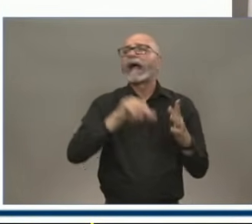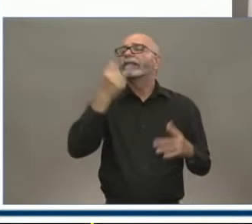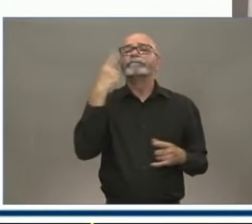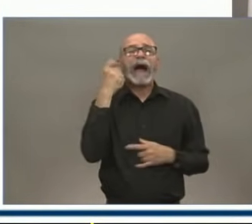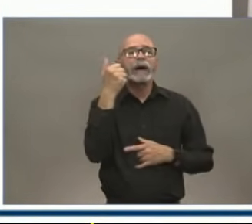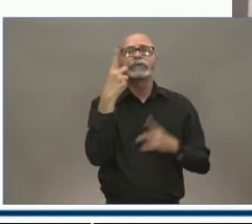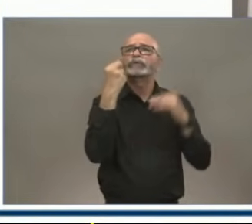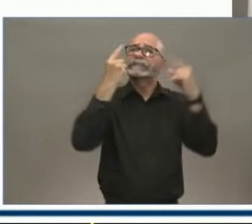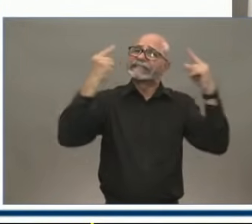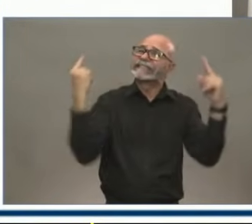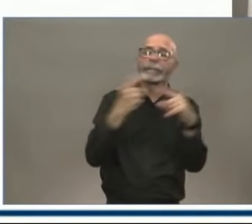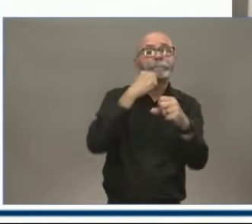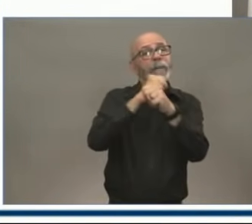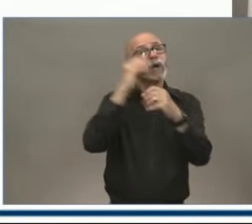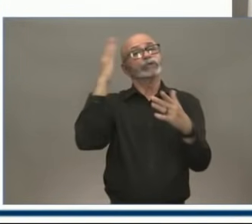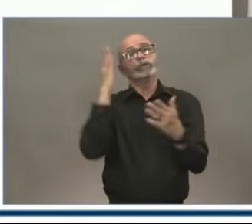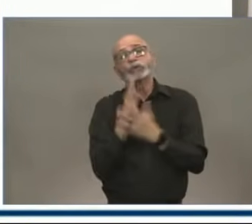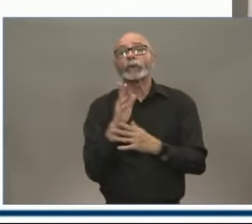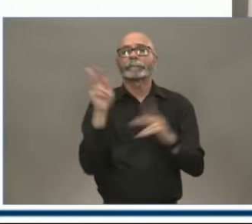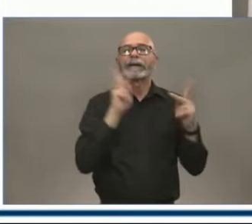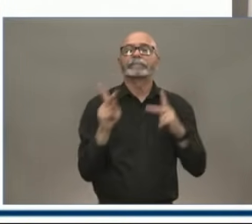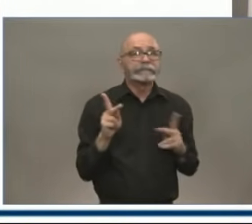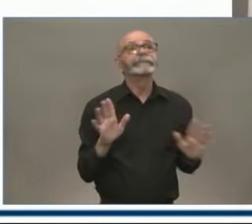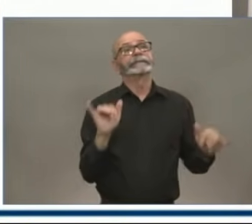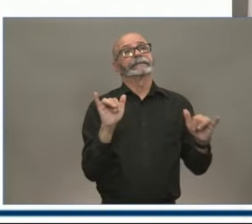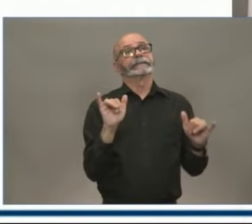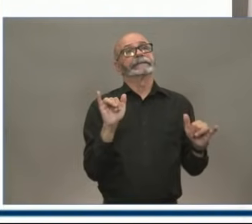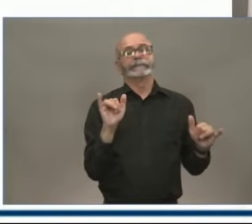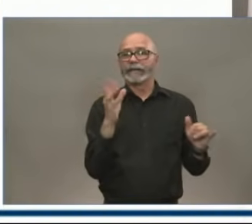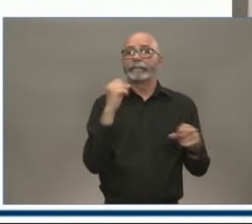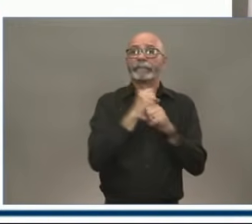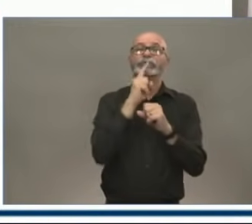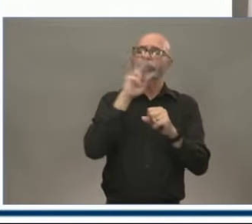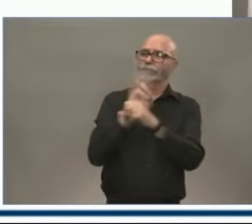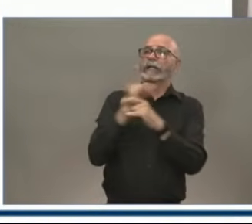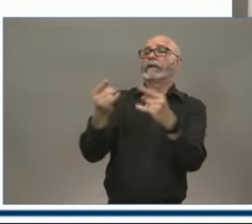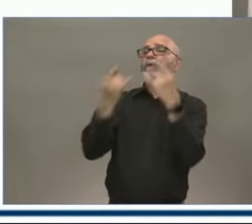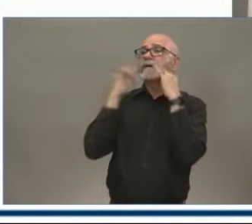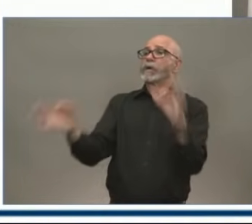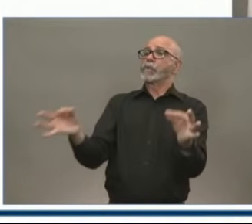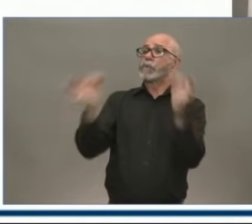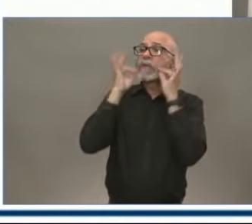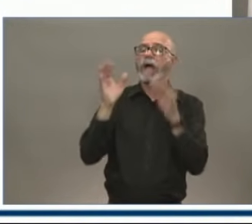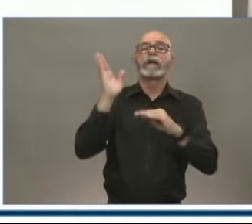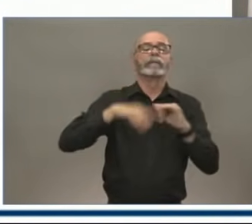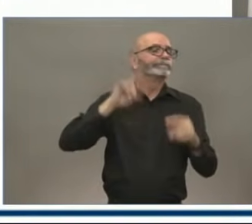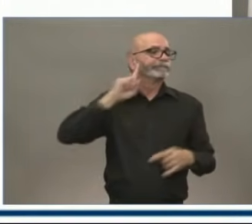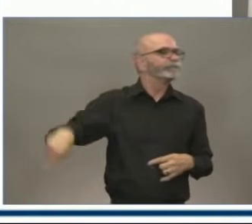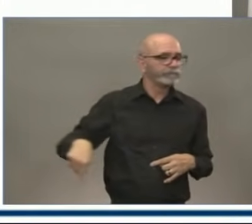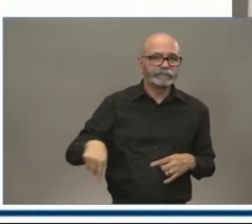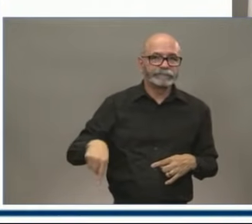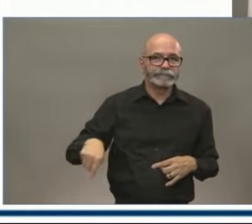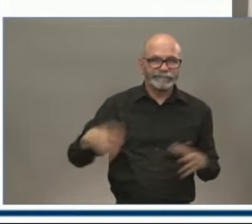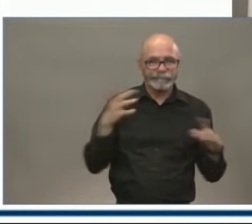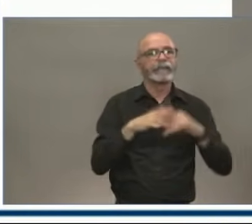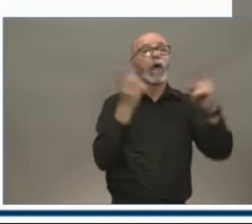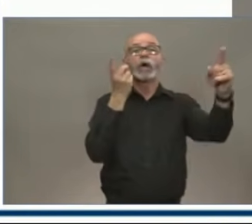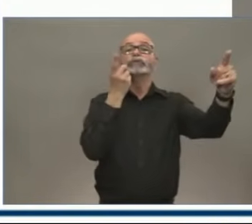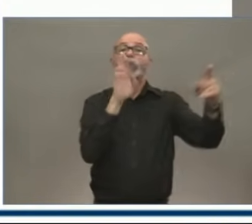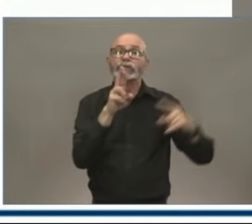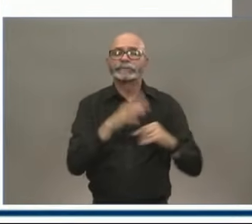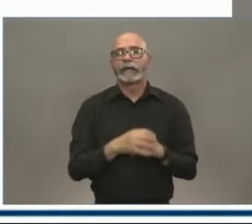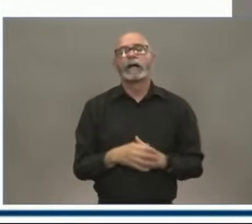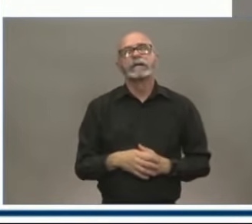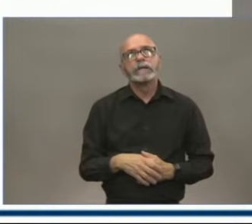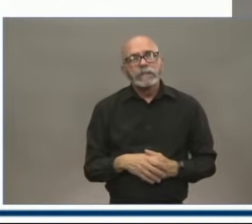ensure those who can wear a mask do wear a mask? So this I am part of the province. So and this is something. It's